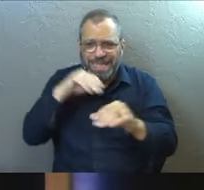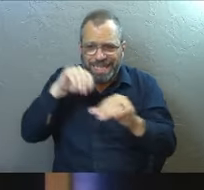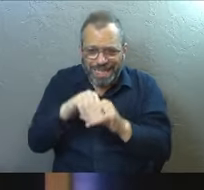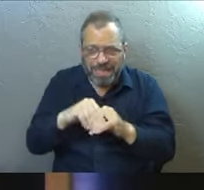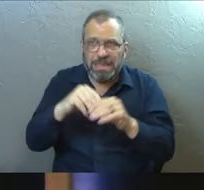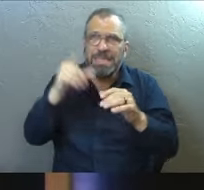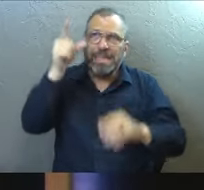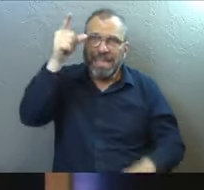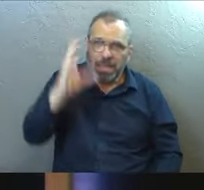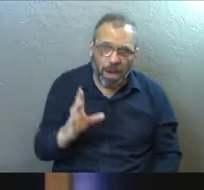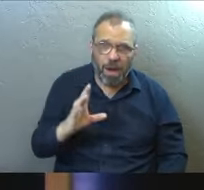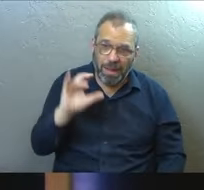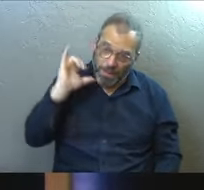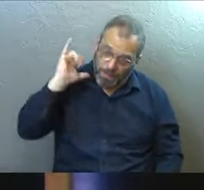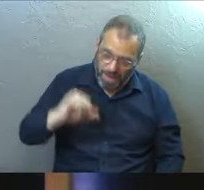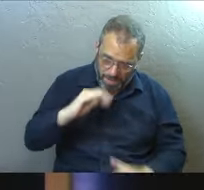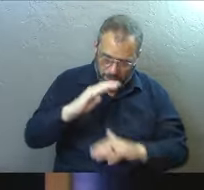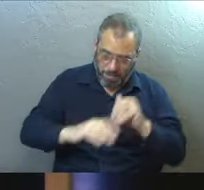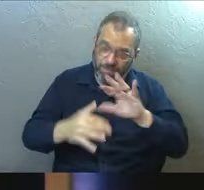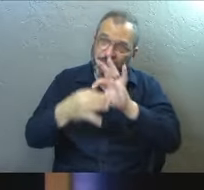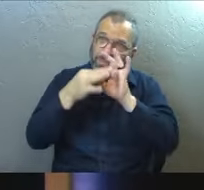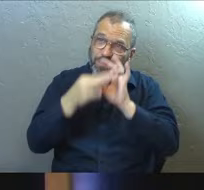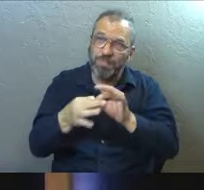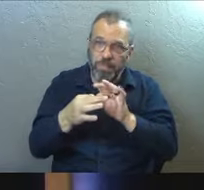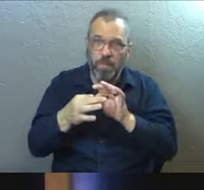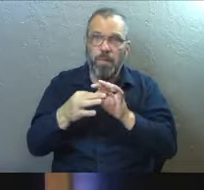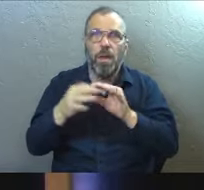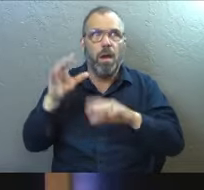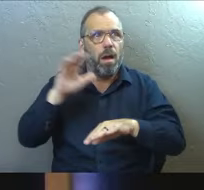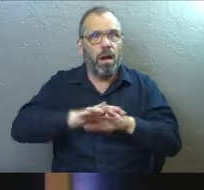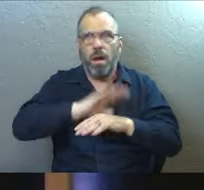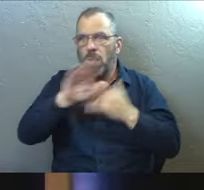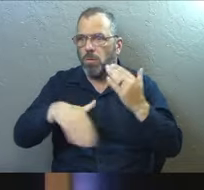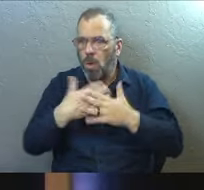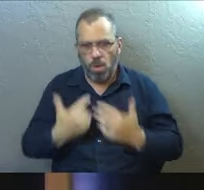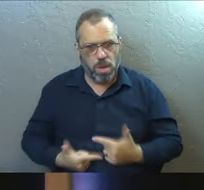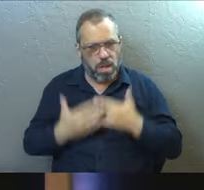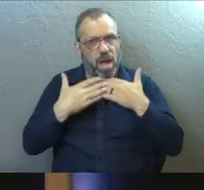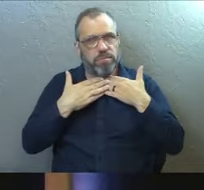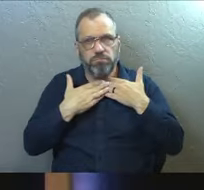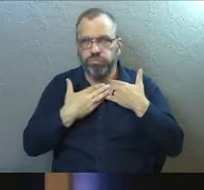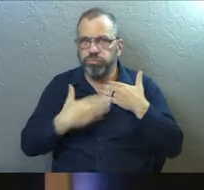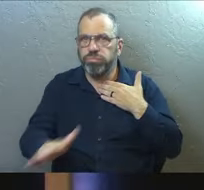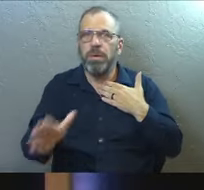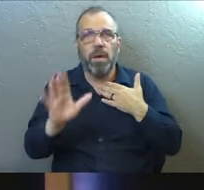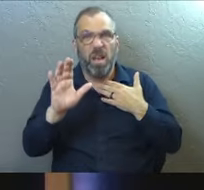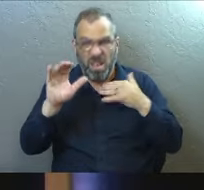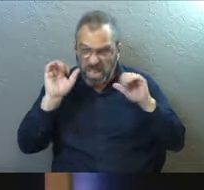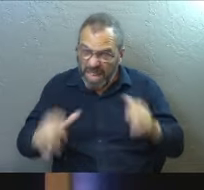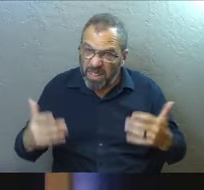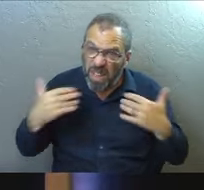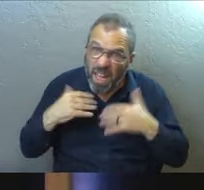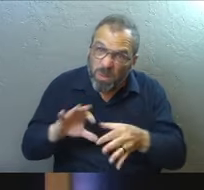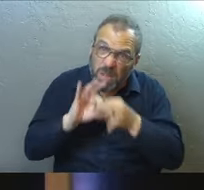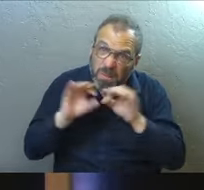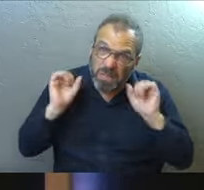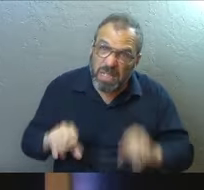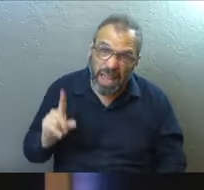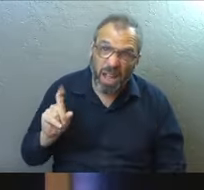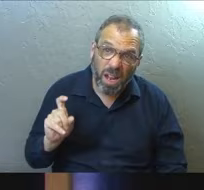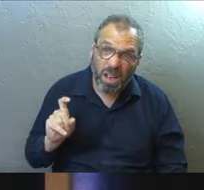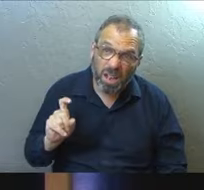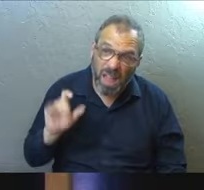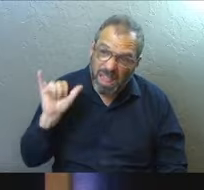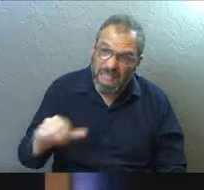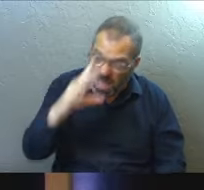in him. And that builds relationship over your entire life. So can we have that kind of relationship with